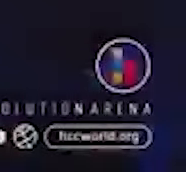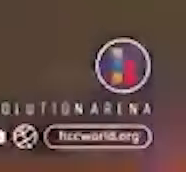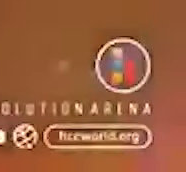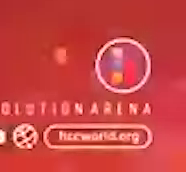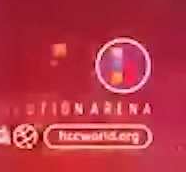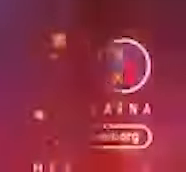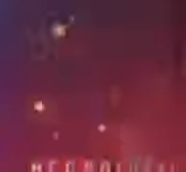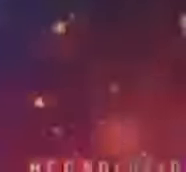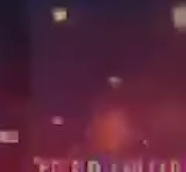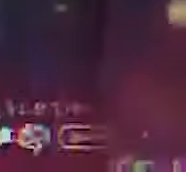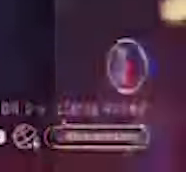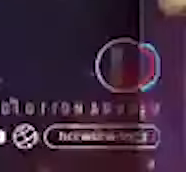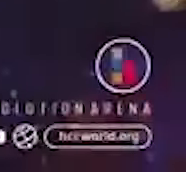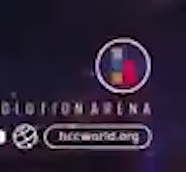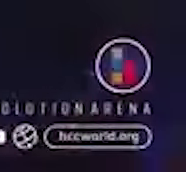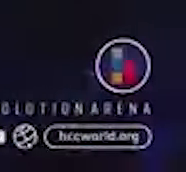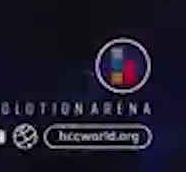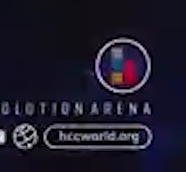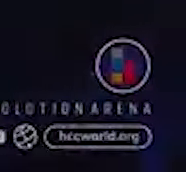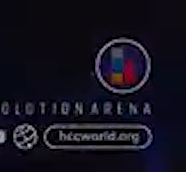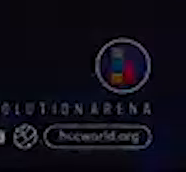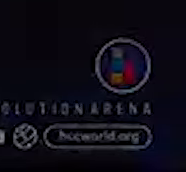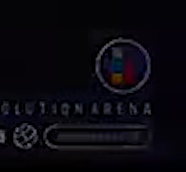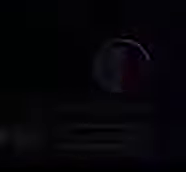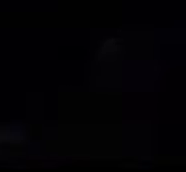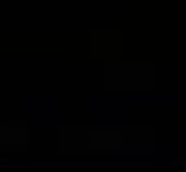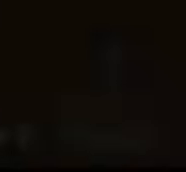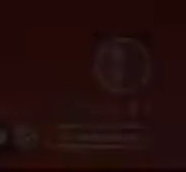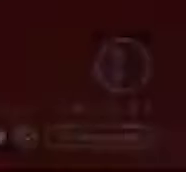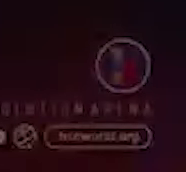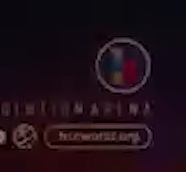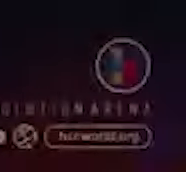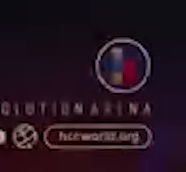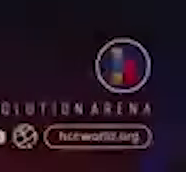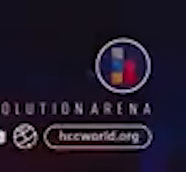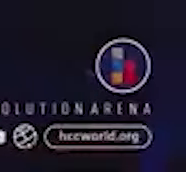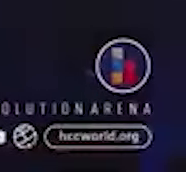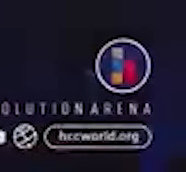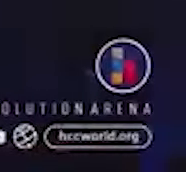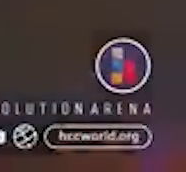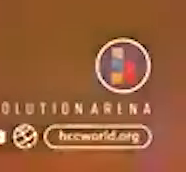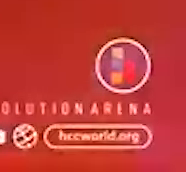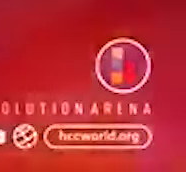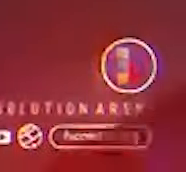them. Are we learning? There are certain things every believer must know.